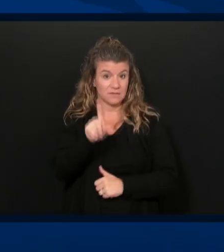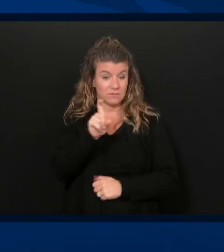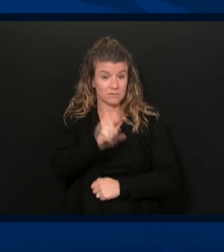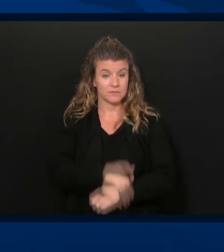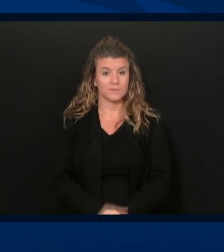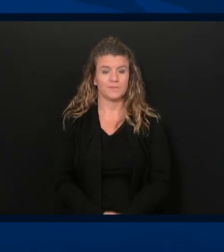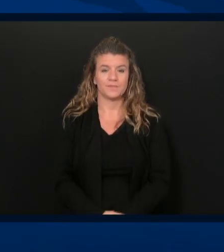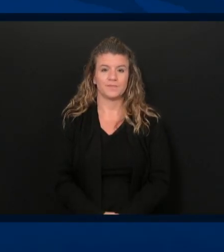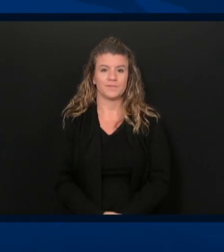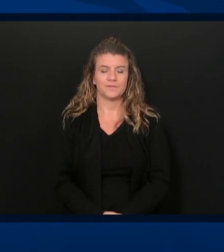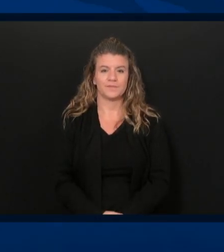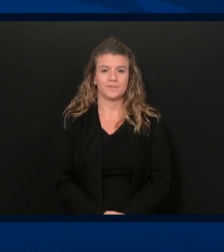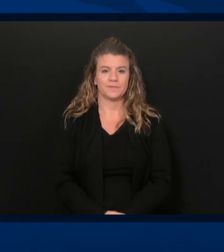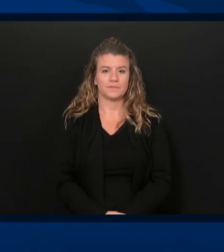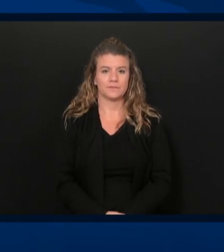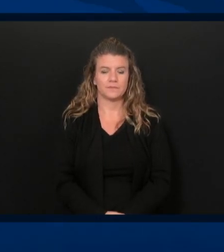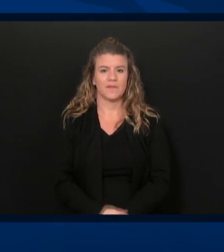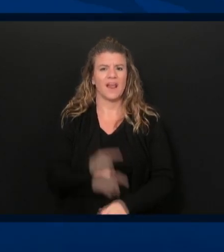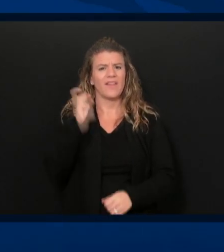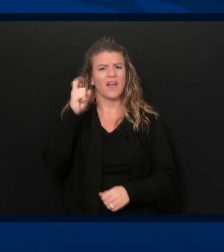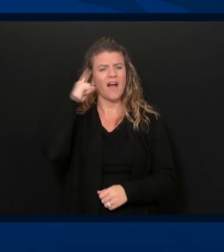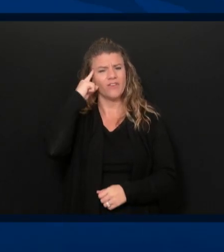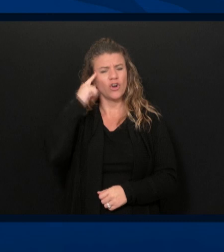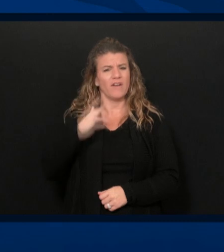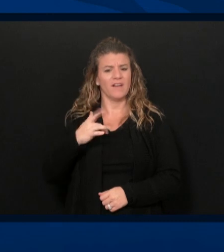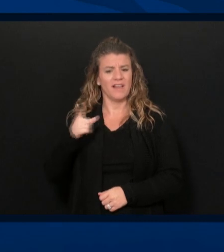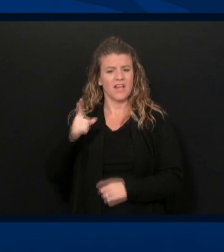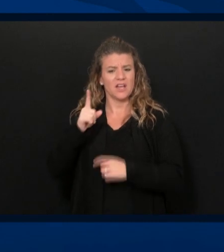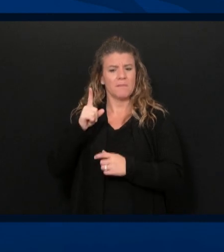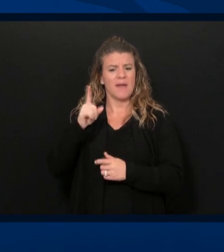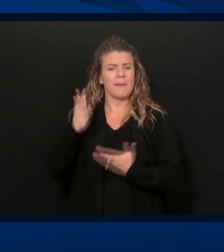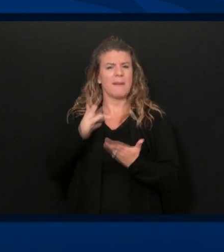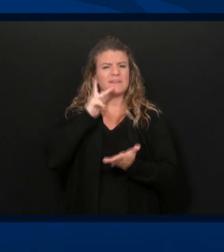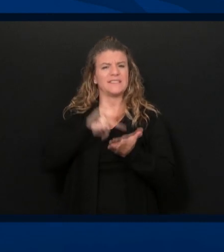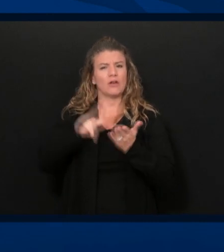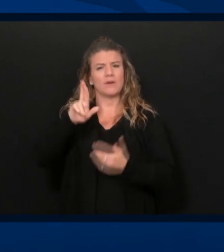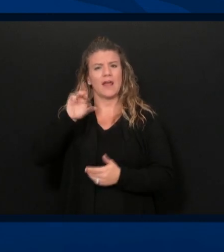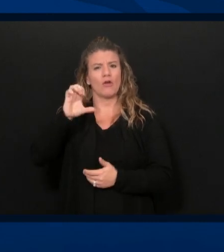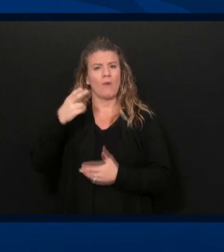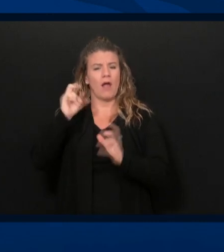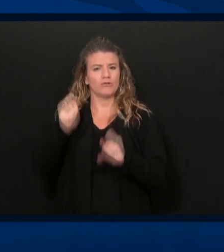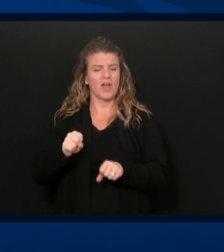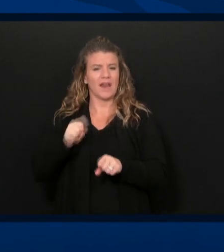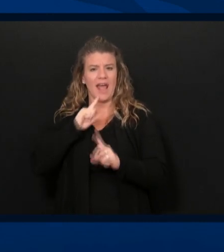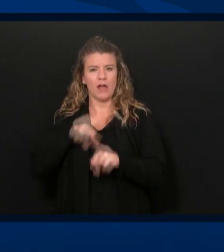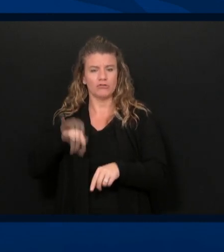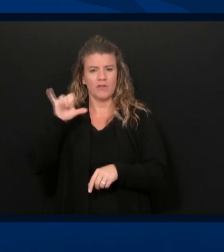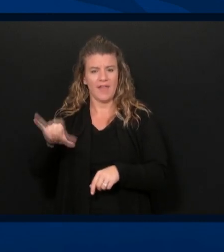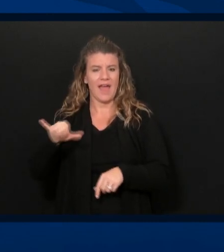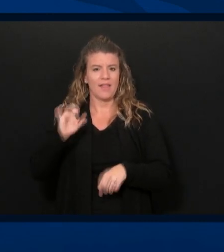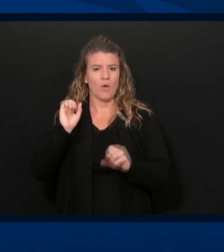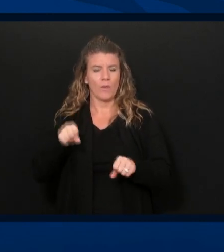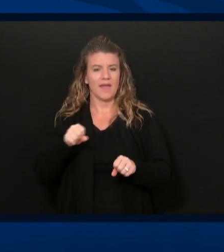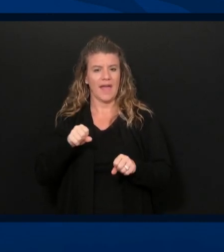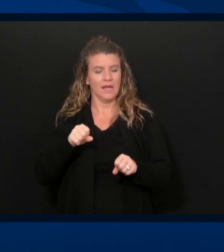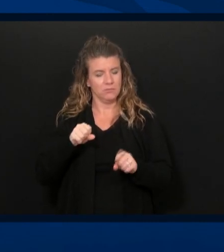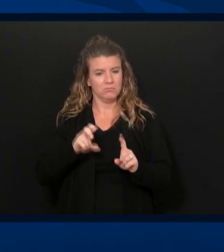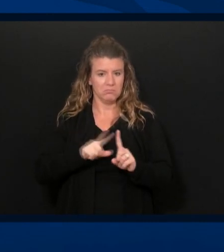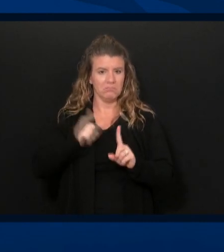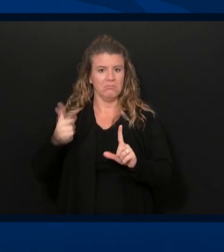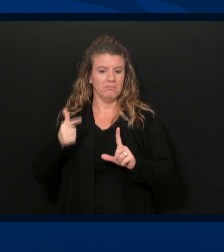eye. Okay, I think Secretary Crouch, you start if you would, please, and then we can flow to our docs if we need